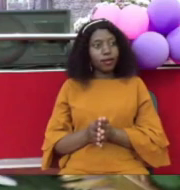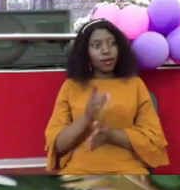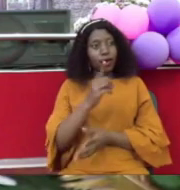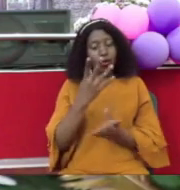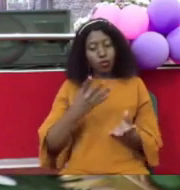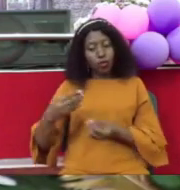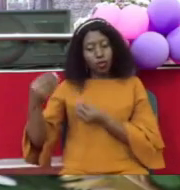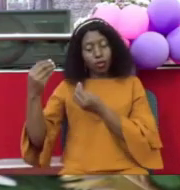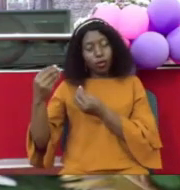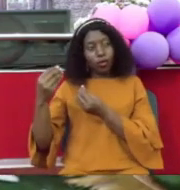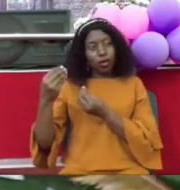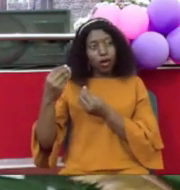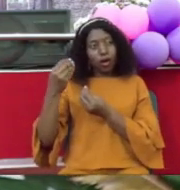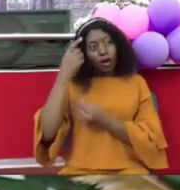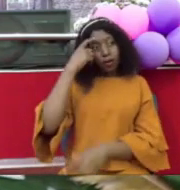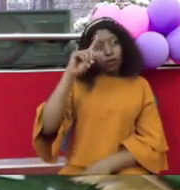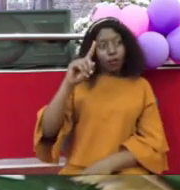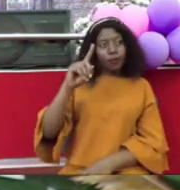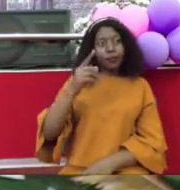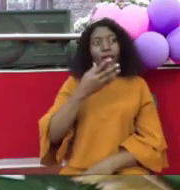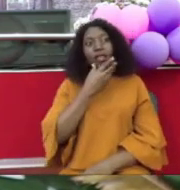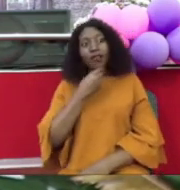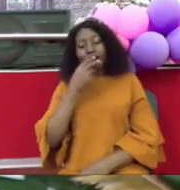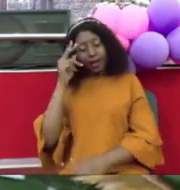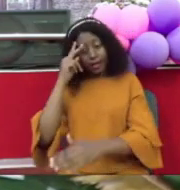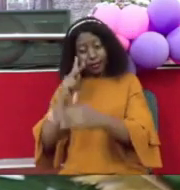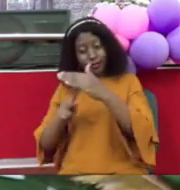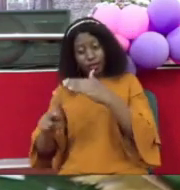Father's vision? Je, umeenda katika vision ya Baba?